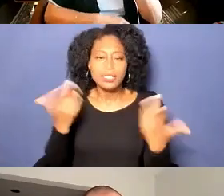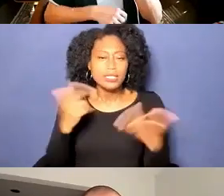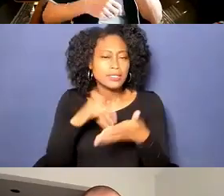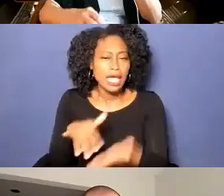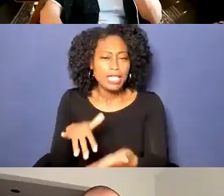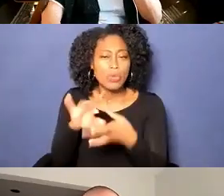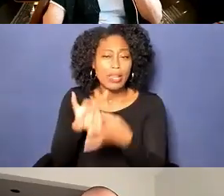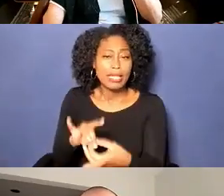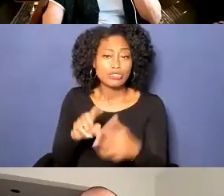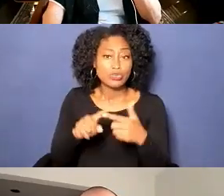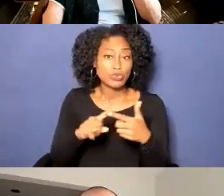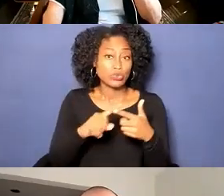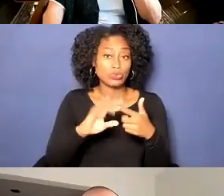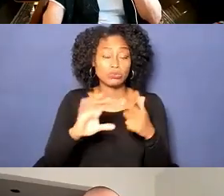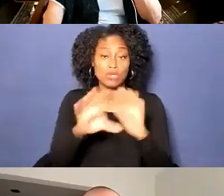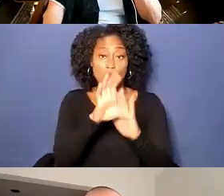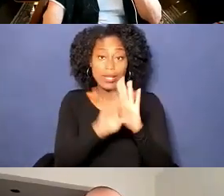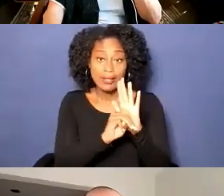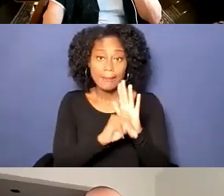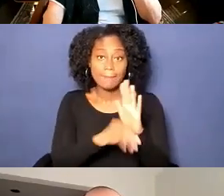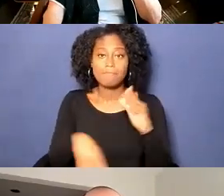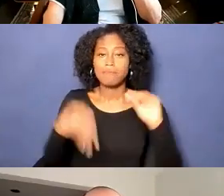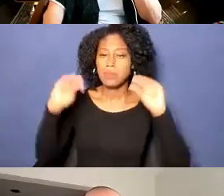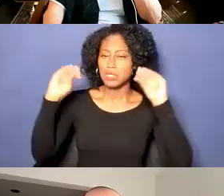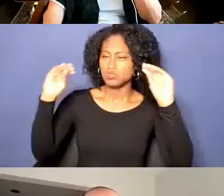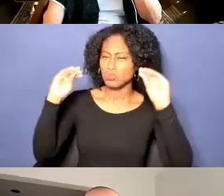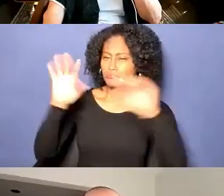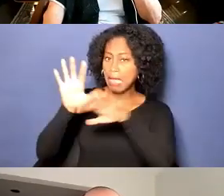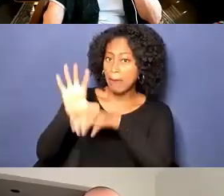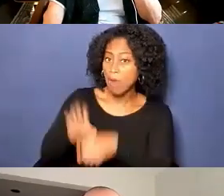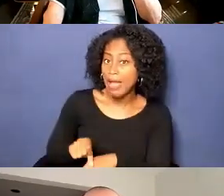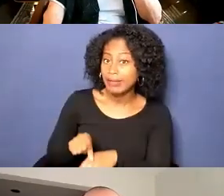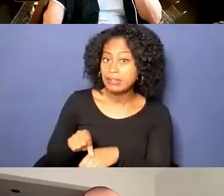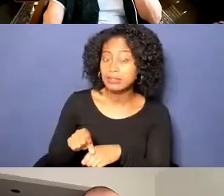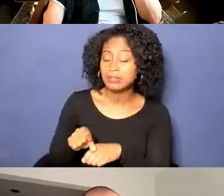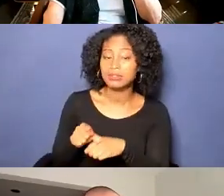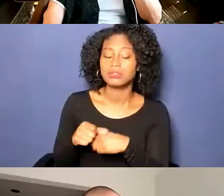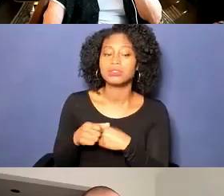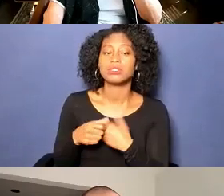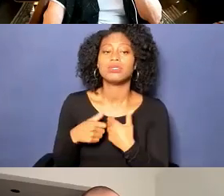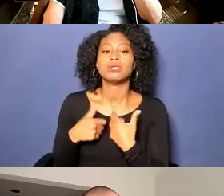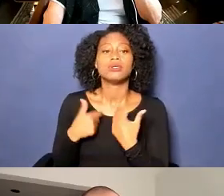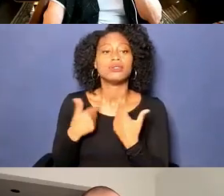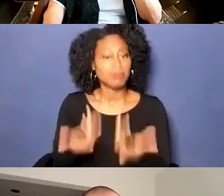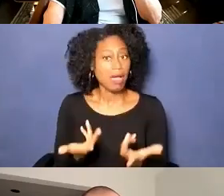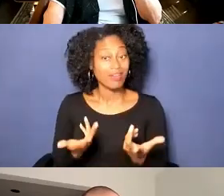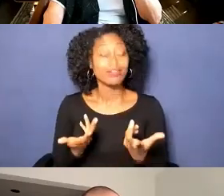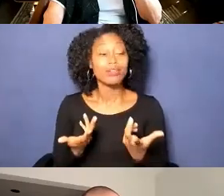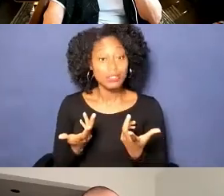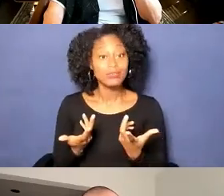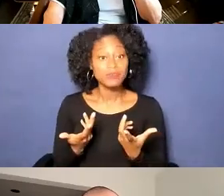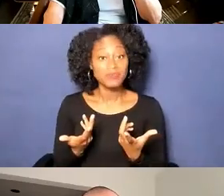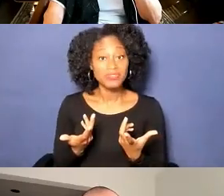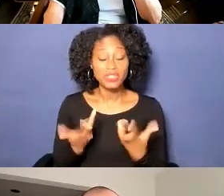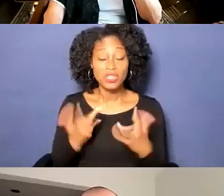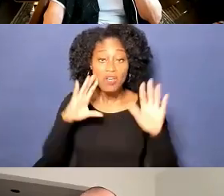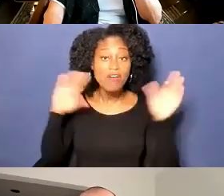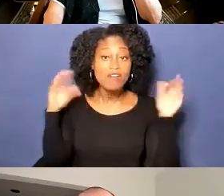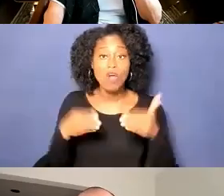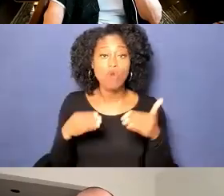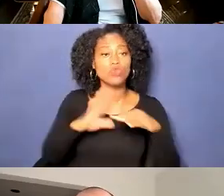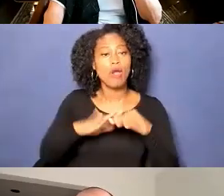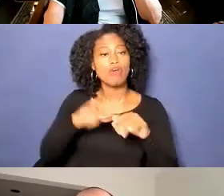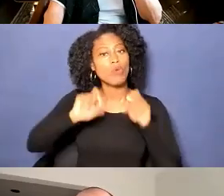studies that deal with instructional practice, but these are very much focused on